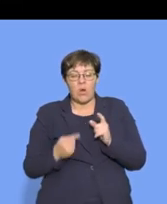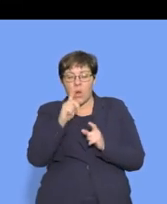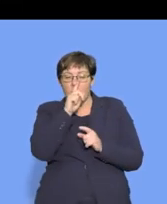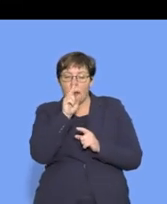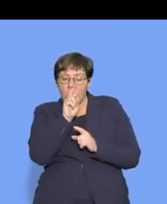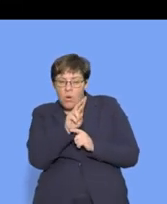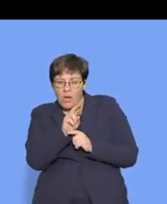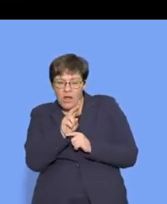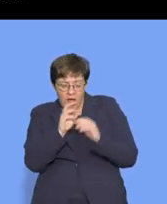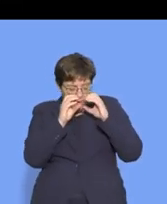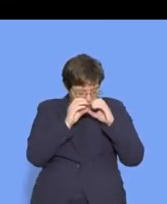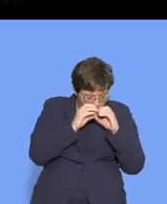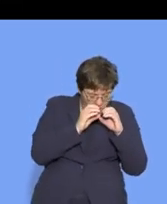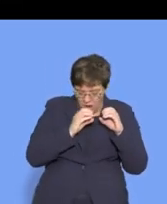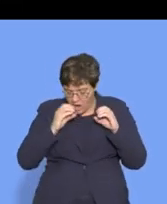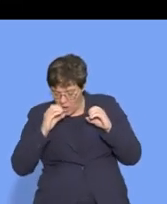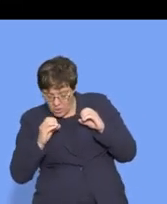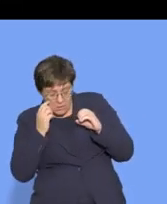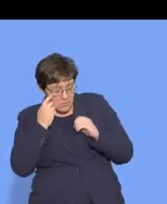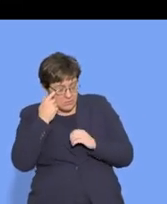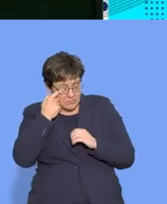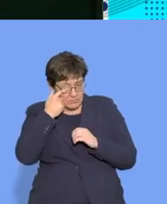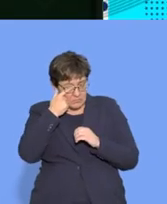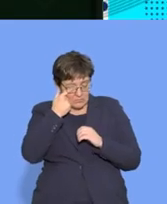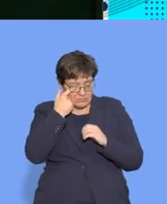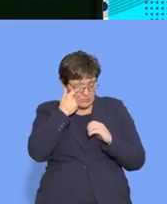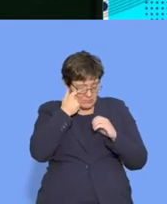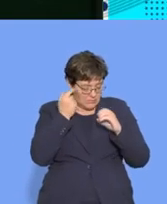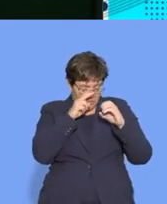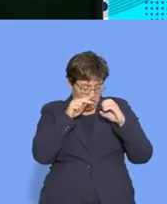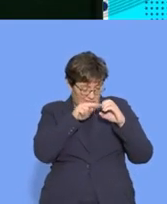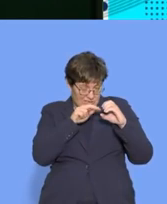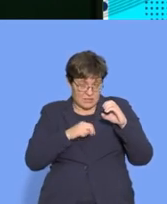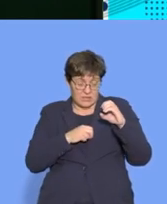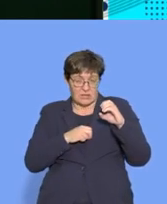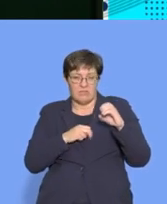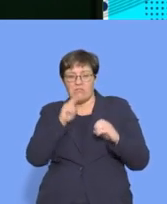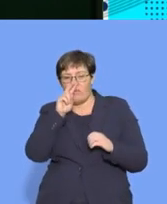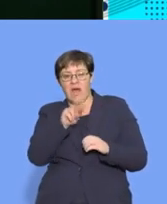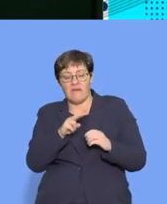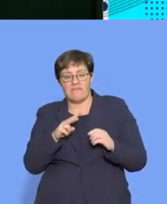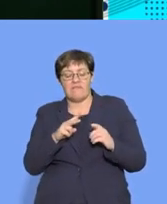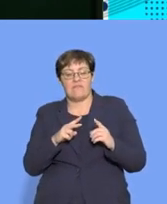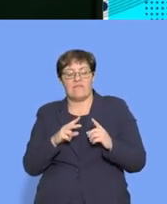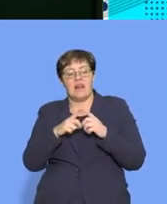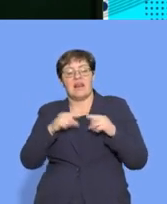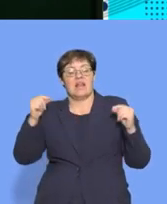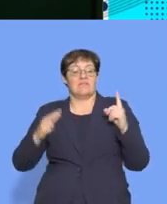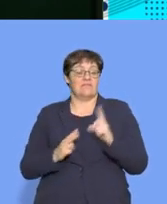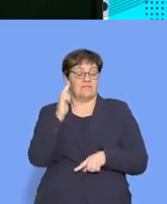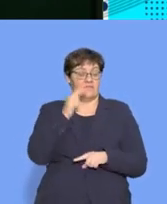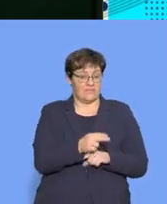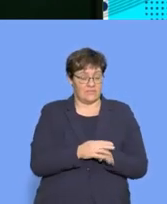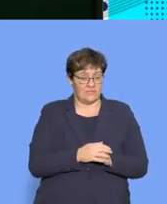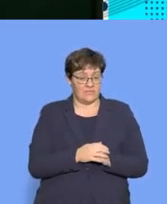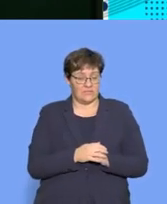in two different sections. And this first section we're looking at is where you have cut the leaf through